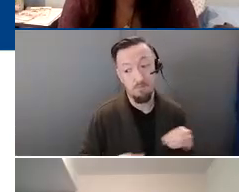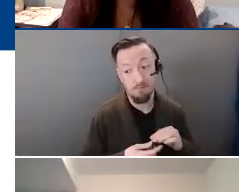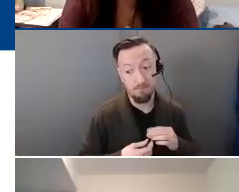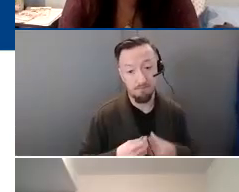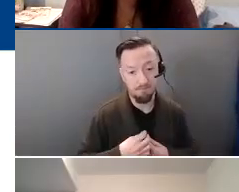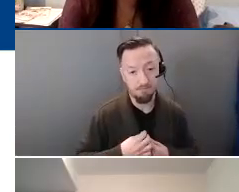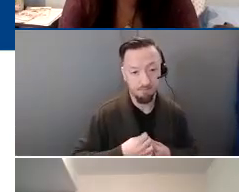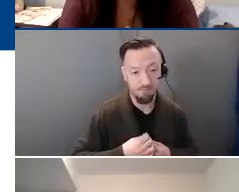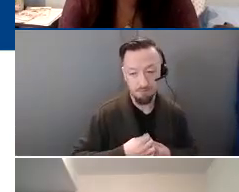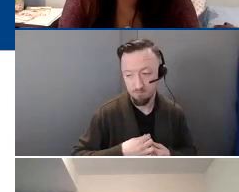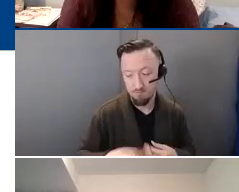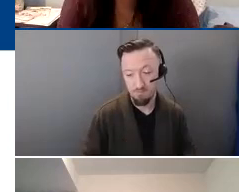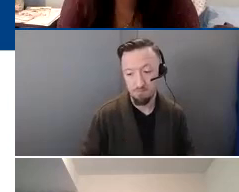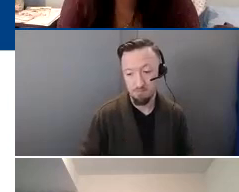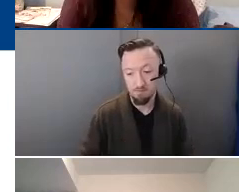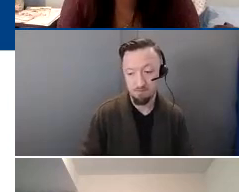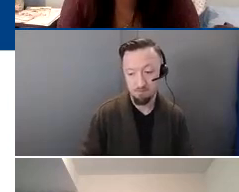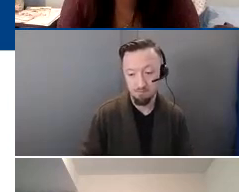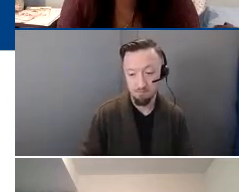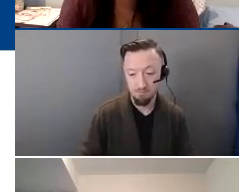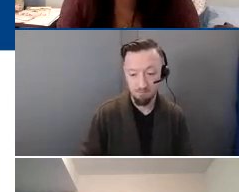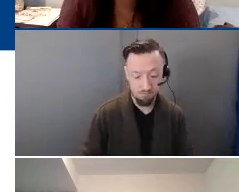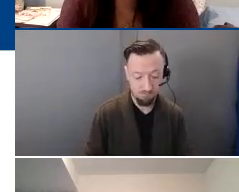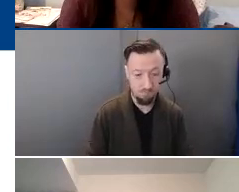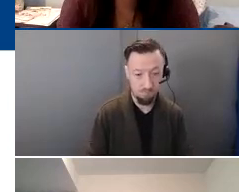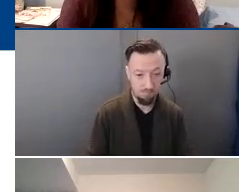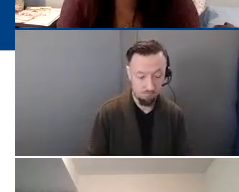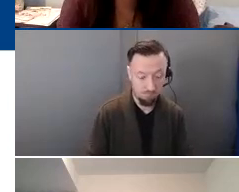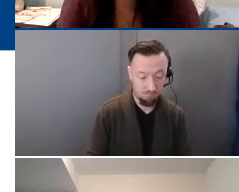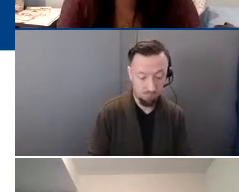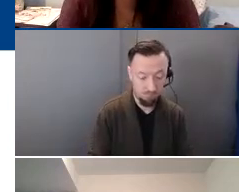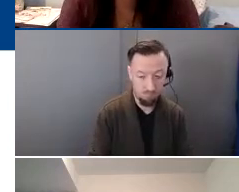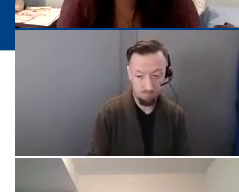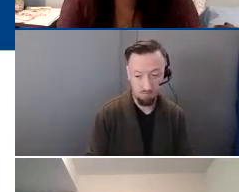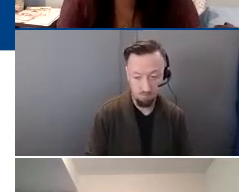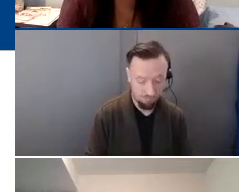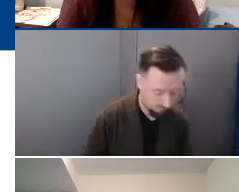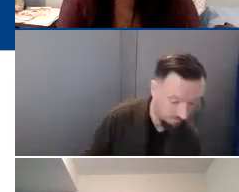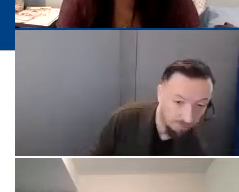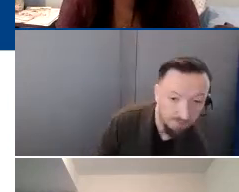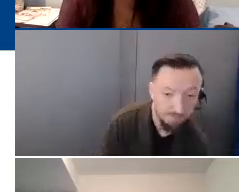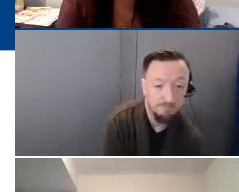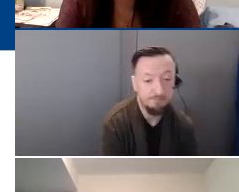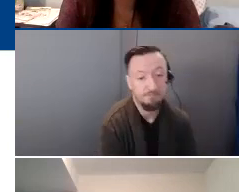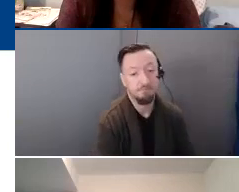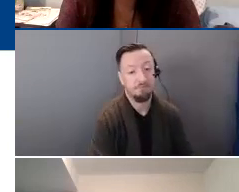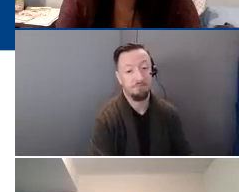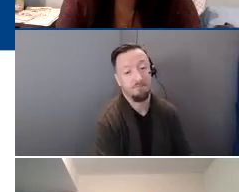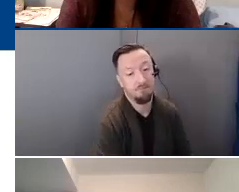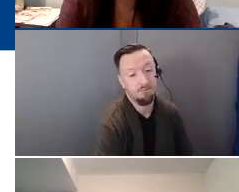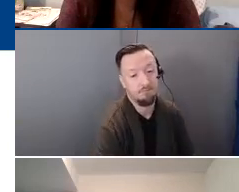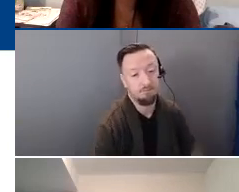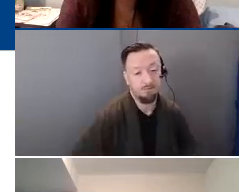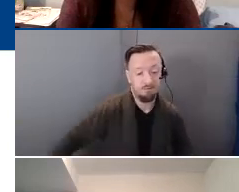really incorporate where that gap used to be. And principal care management, so the 2 new codes that we have there,